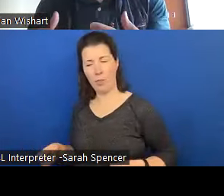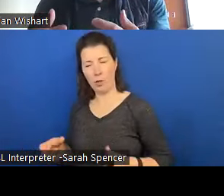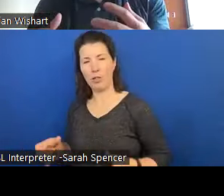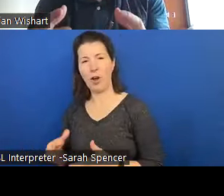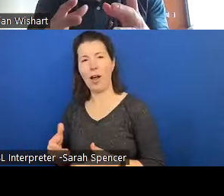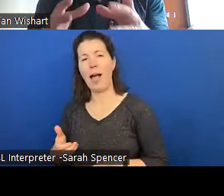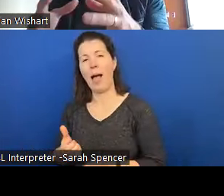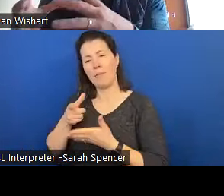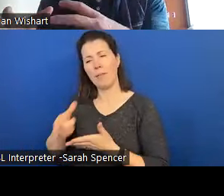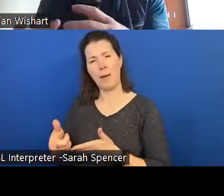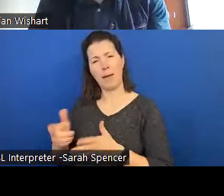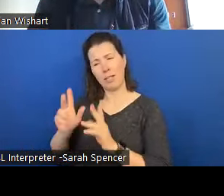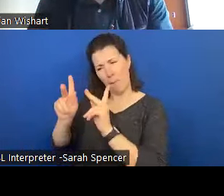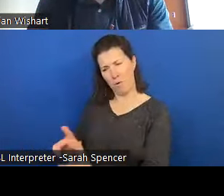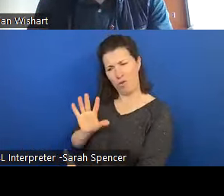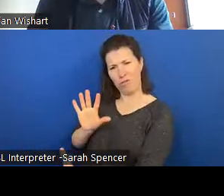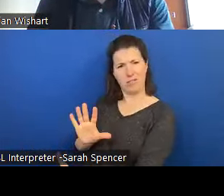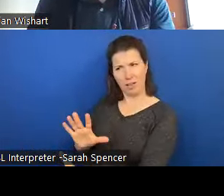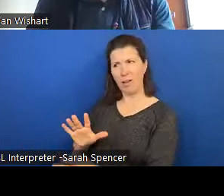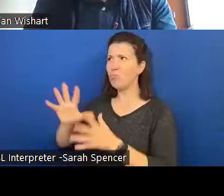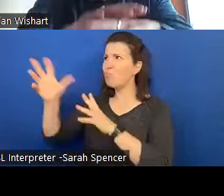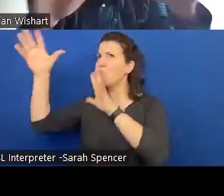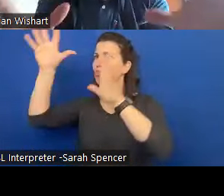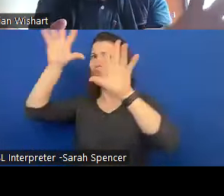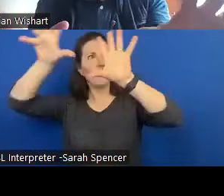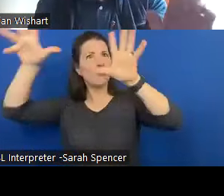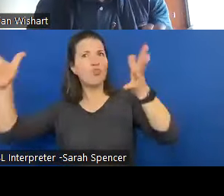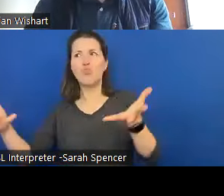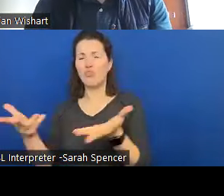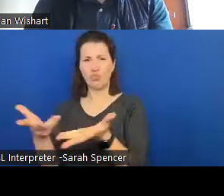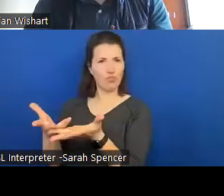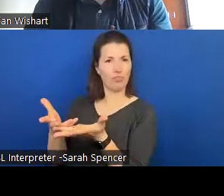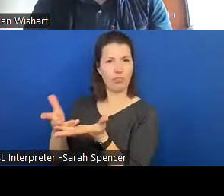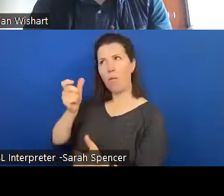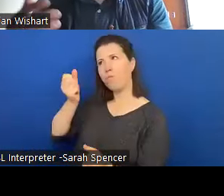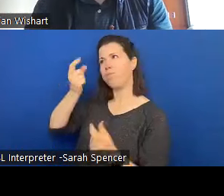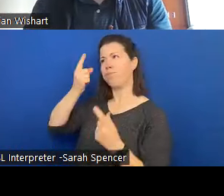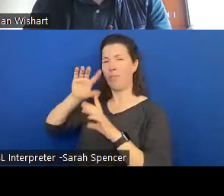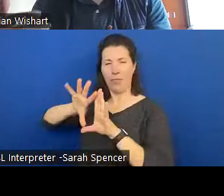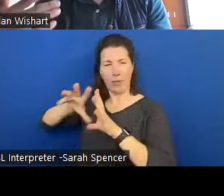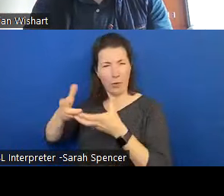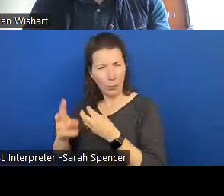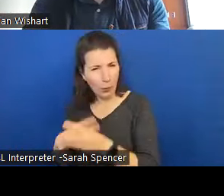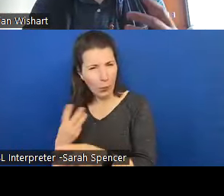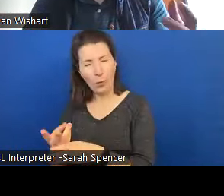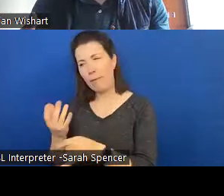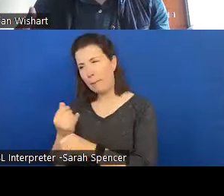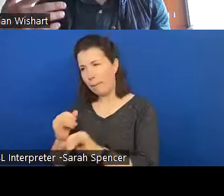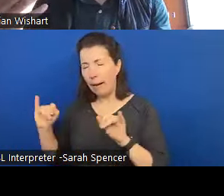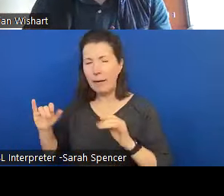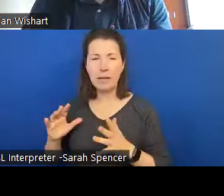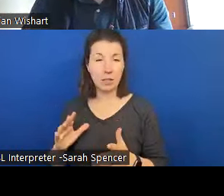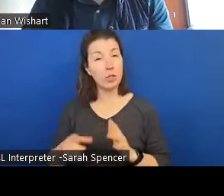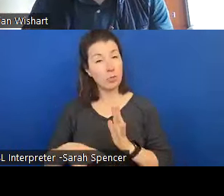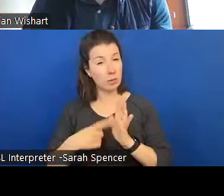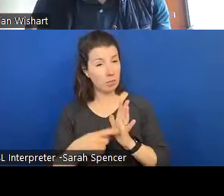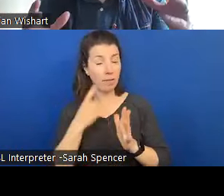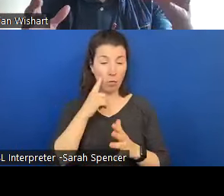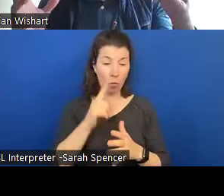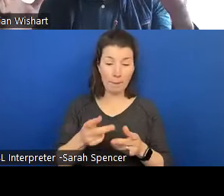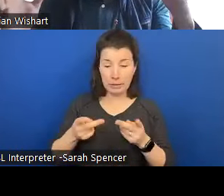person as opposed to just focusing on one area. And so there's lots of different stuff that's available, and a lot of it's for positioning and safety. But I